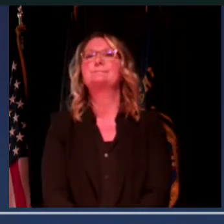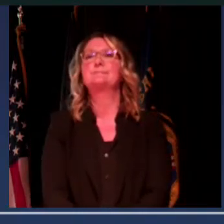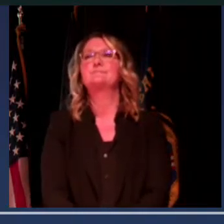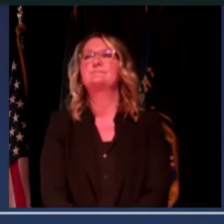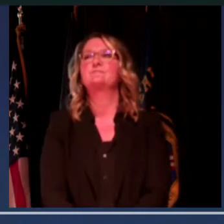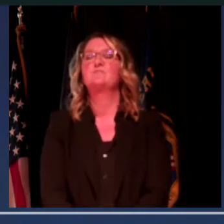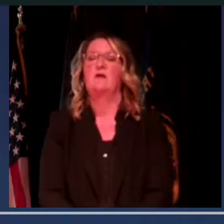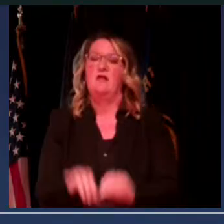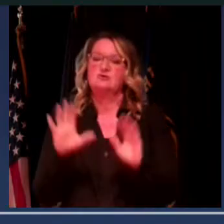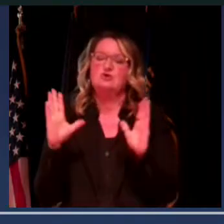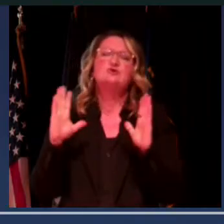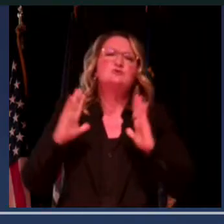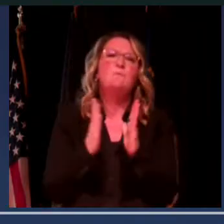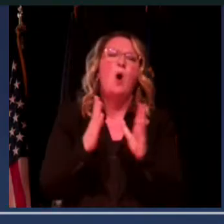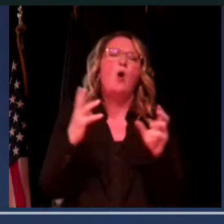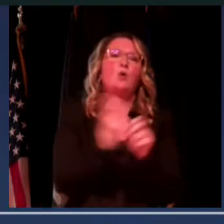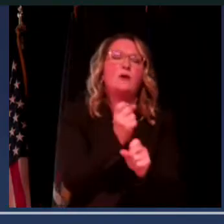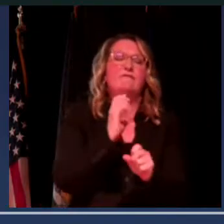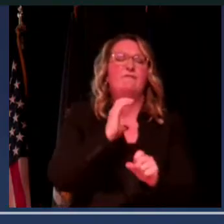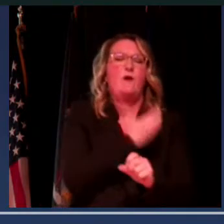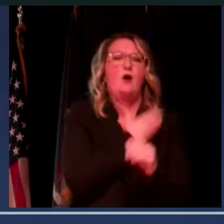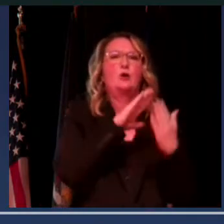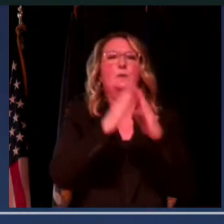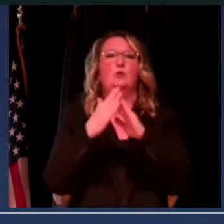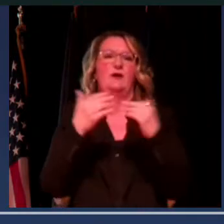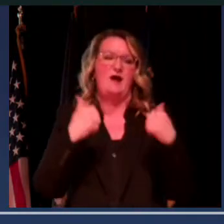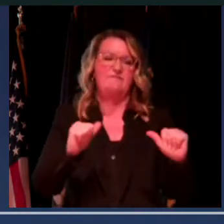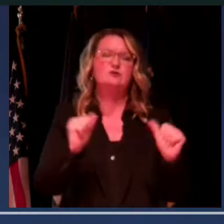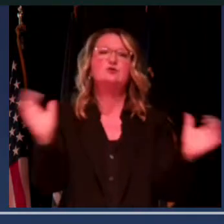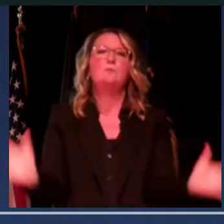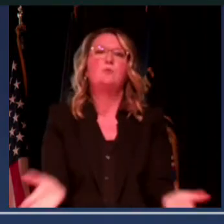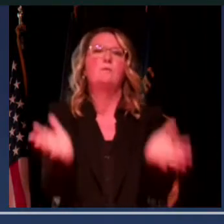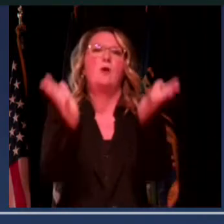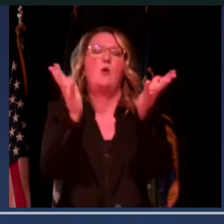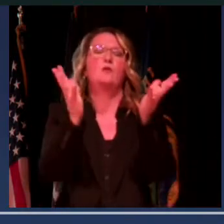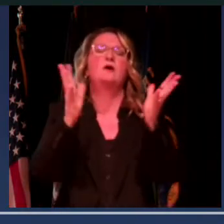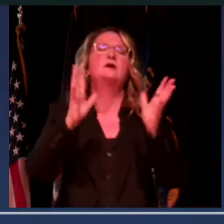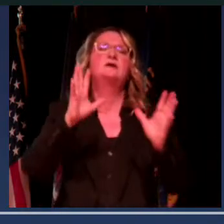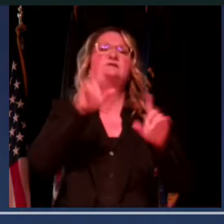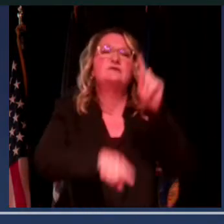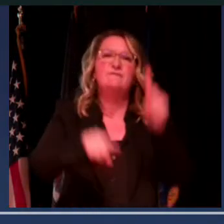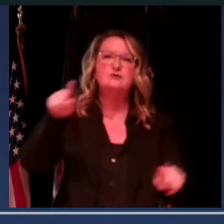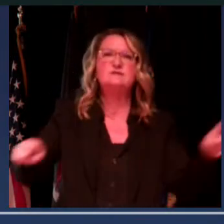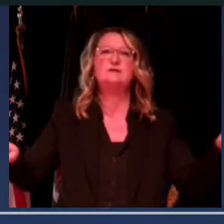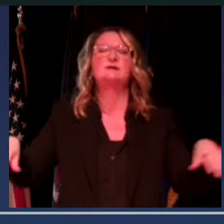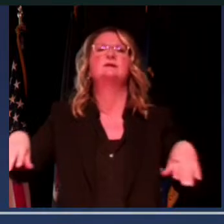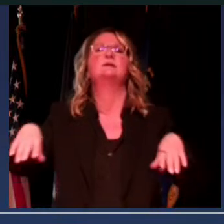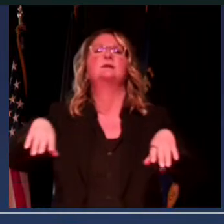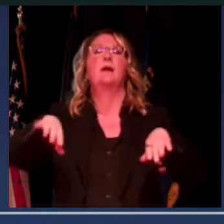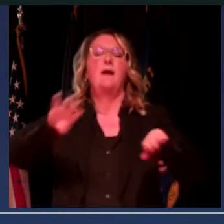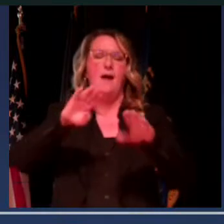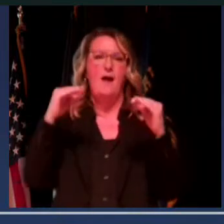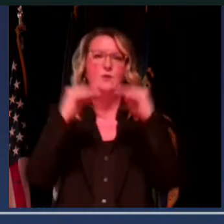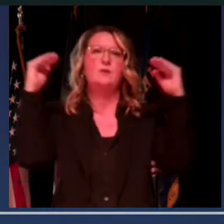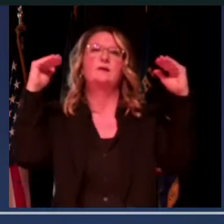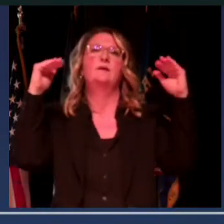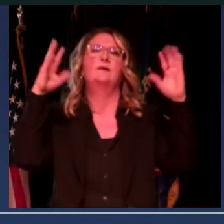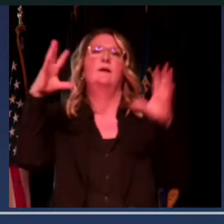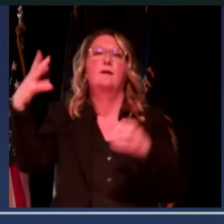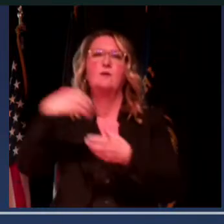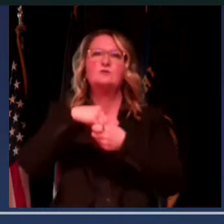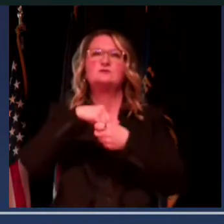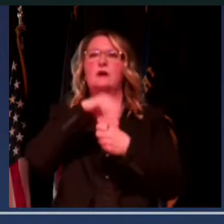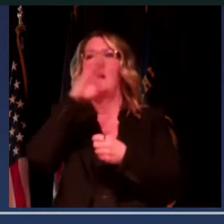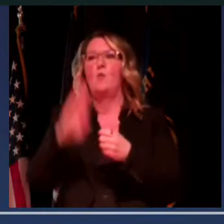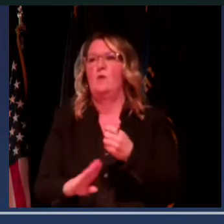A small win for our community's efforts to promote diversity, equity, and inclusion. I will never refrain from calling